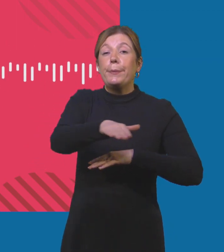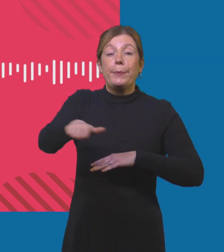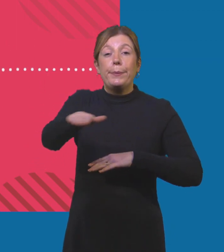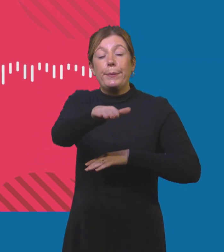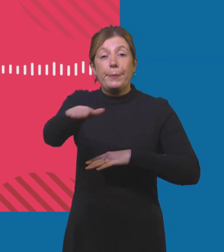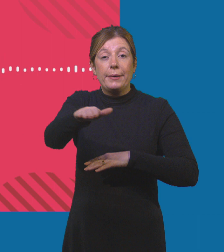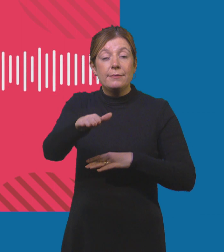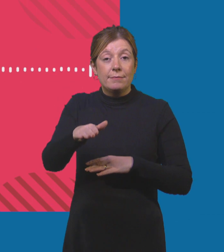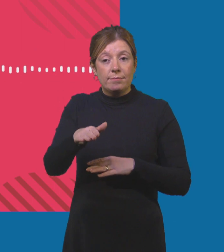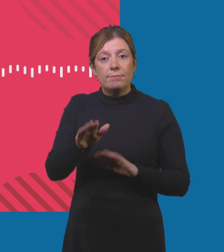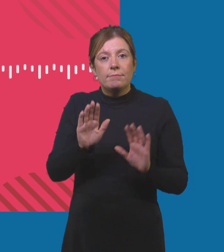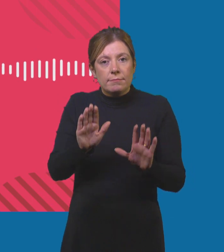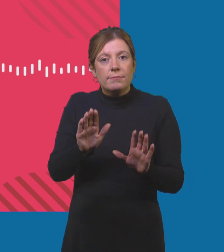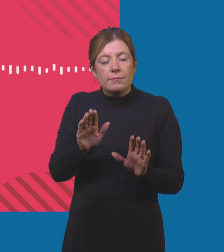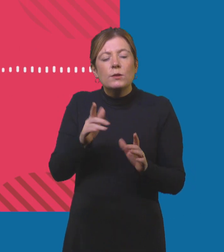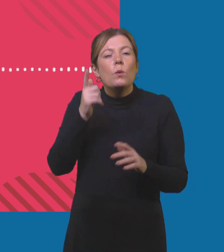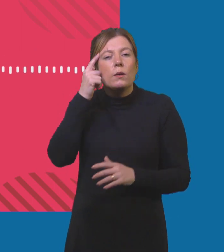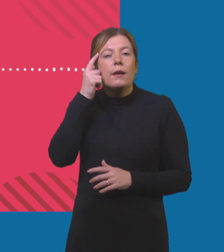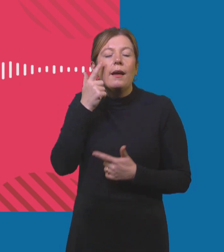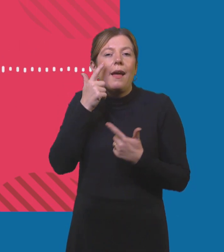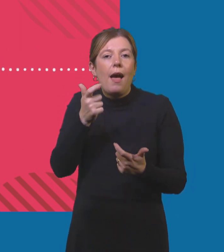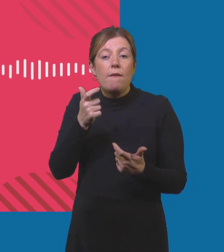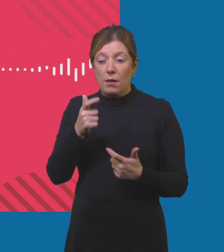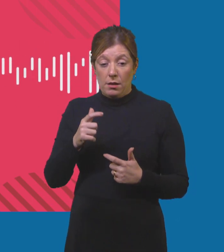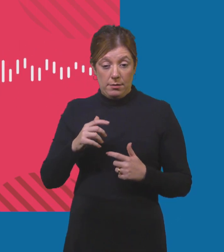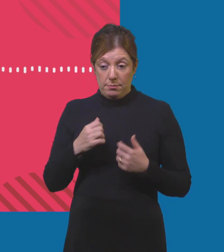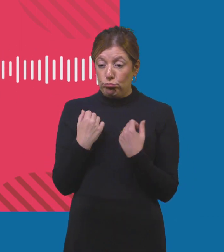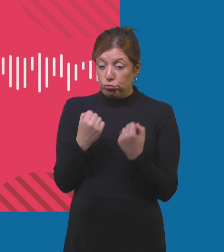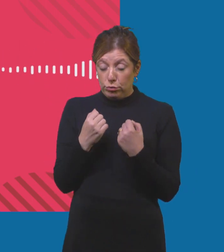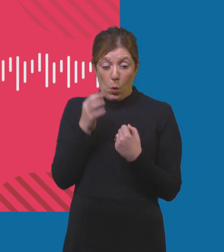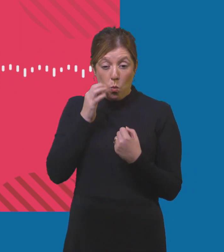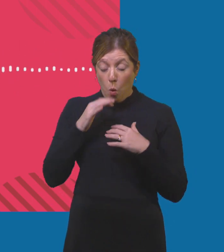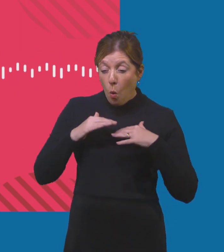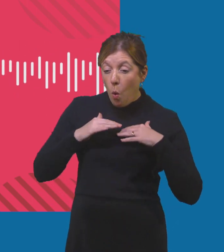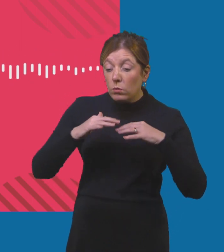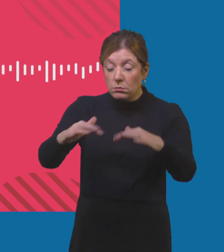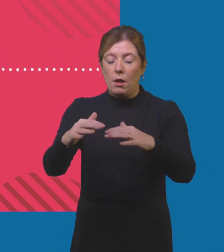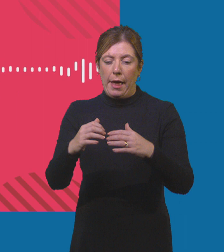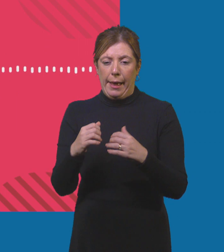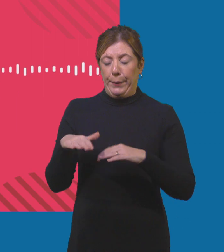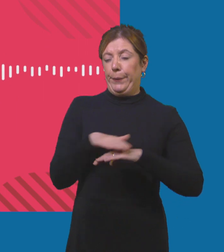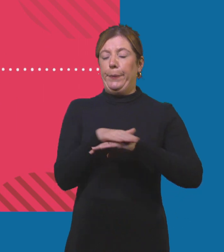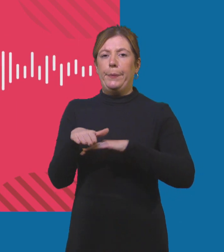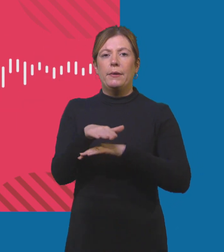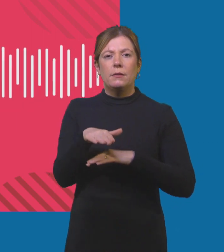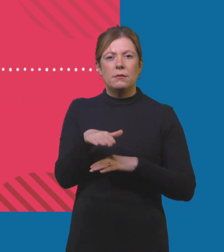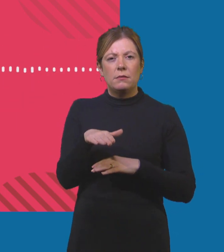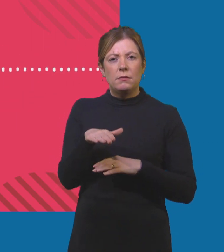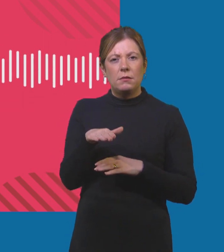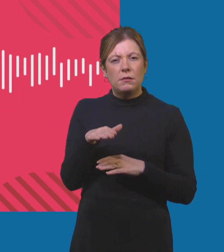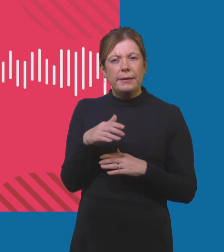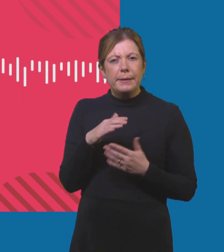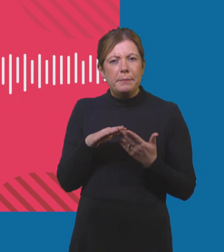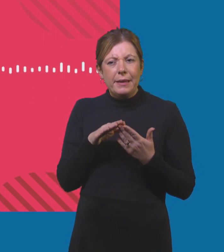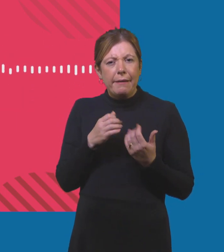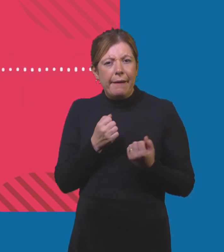water effectively. So just be mindful, if you see a lot of standing water in the road, just be careful that could happen. What do you do, drive around or just drive slowly? I